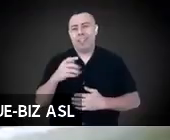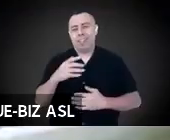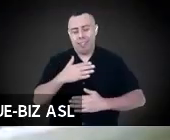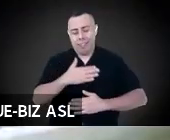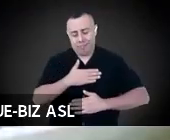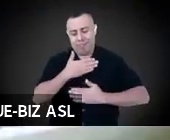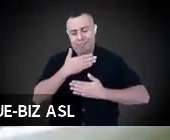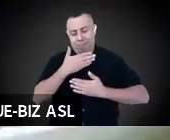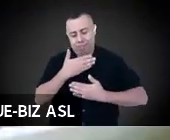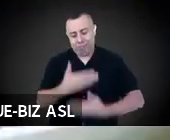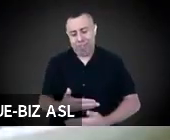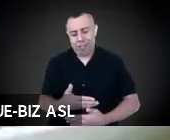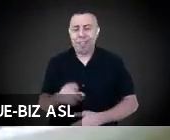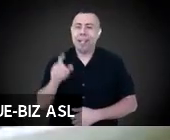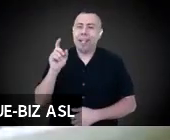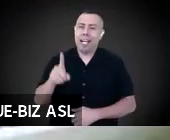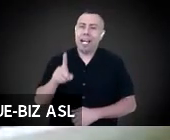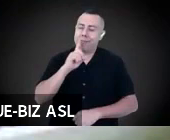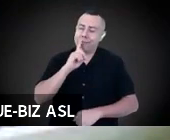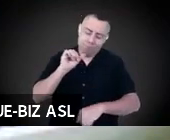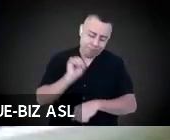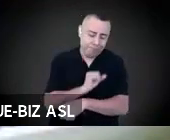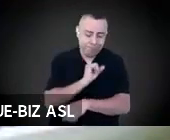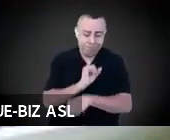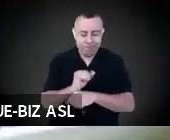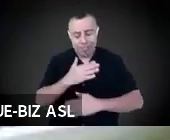of Black and brown people